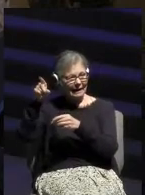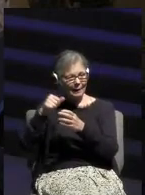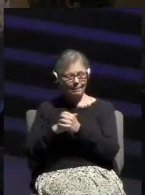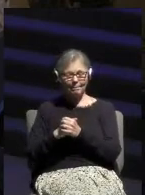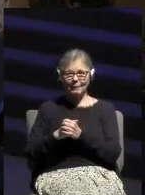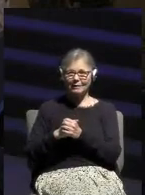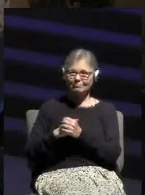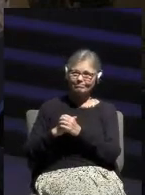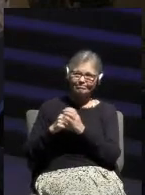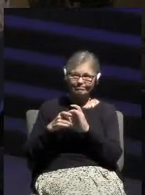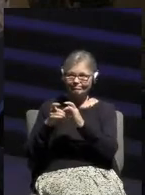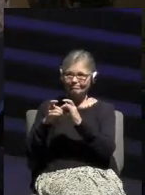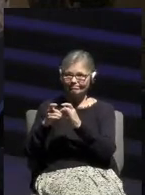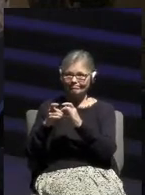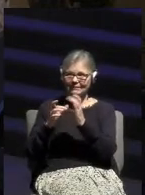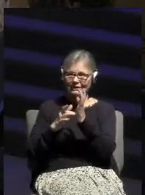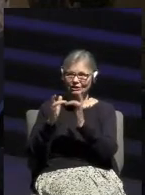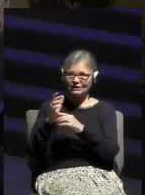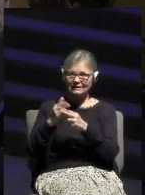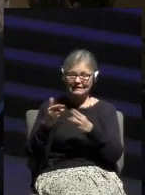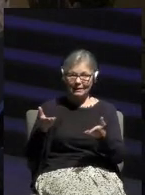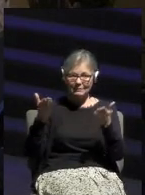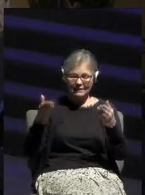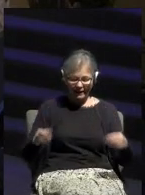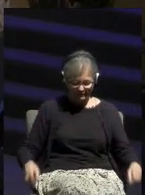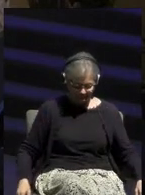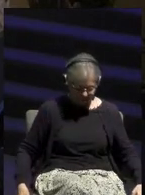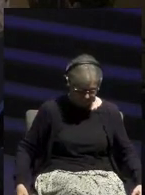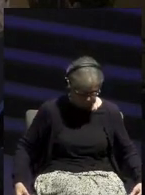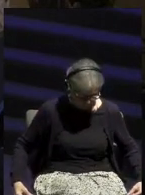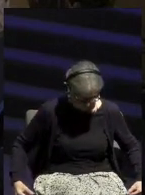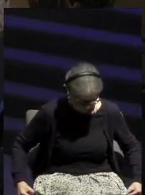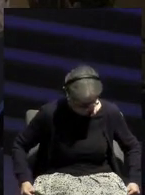Him. In Jesus' name. Let's stand.